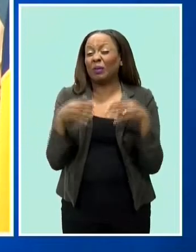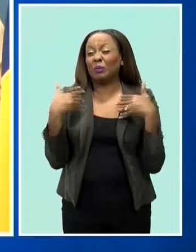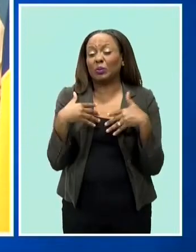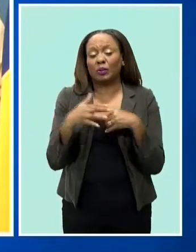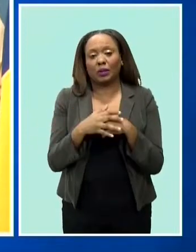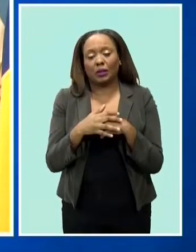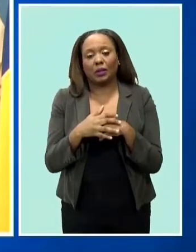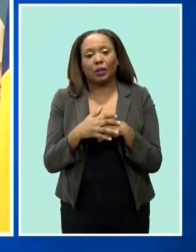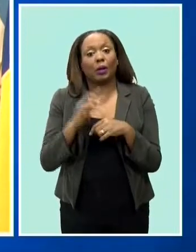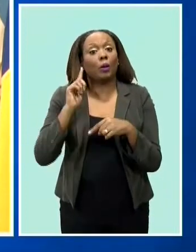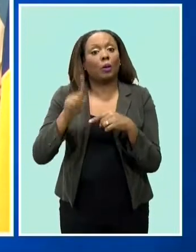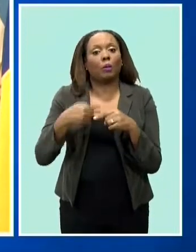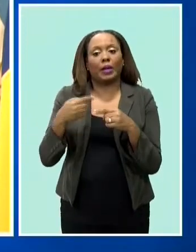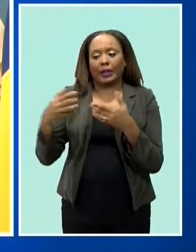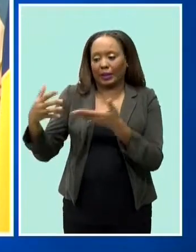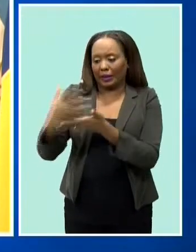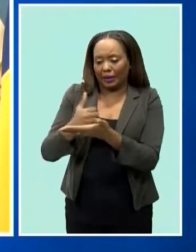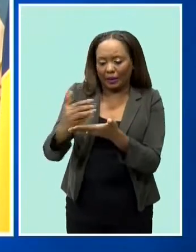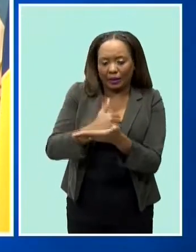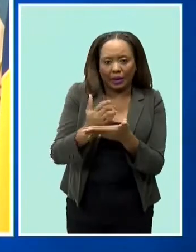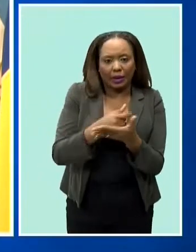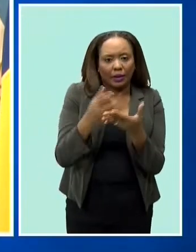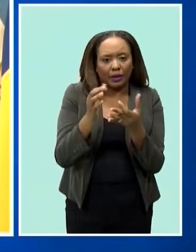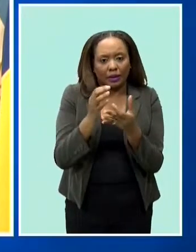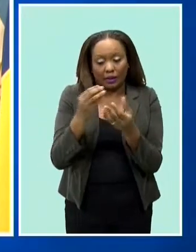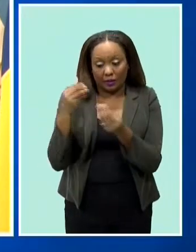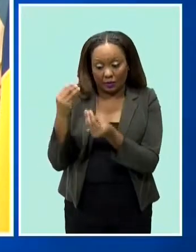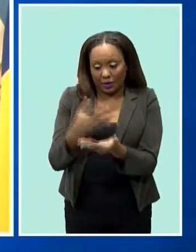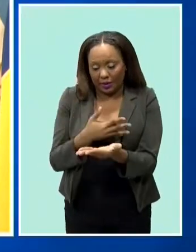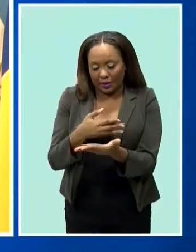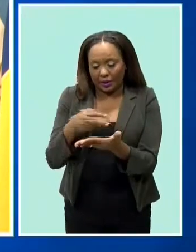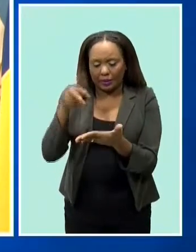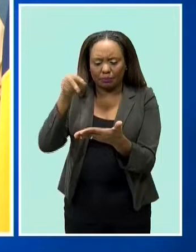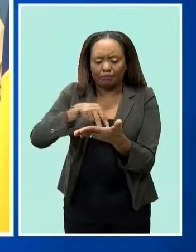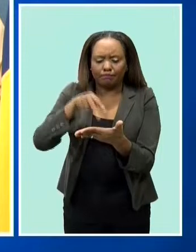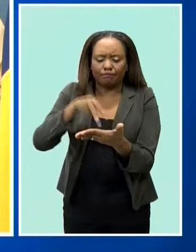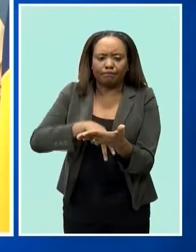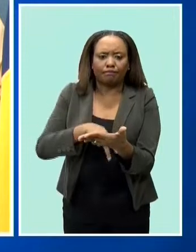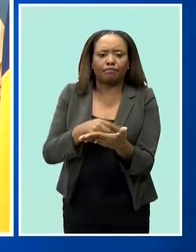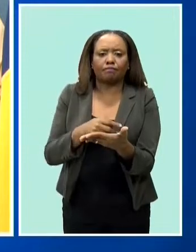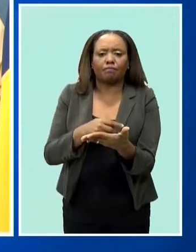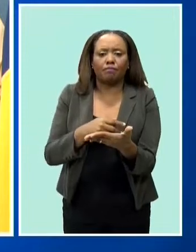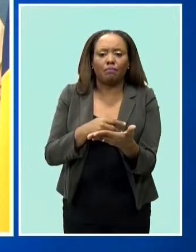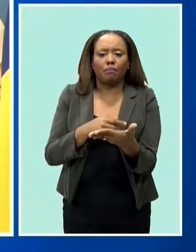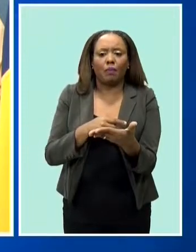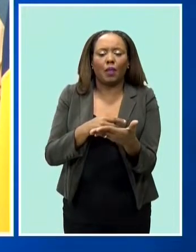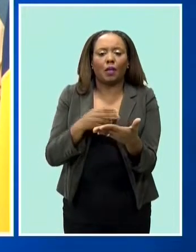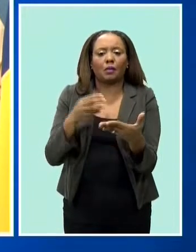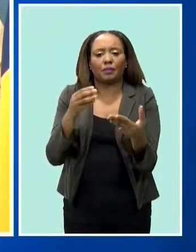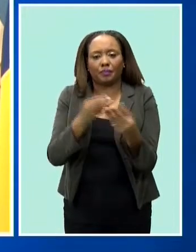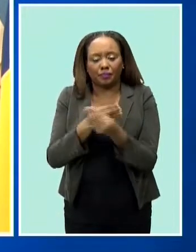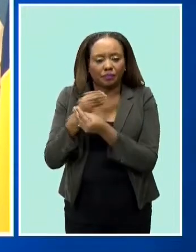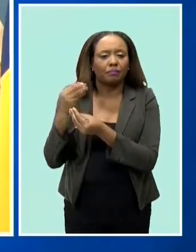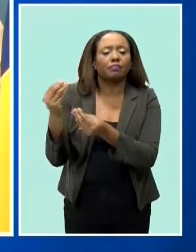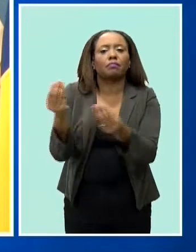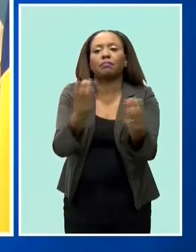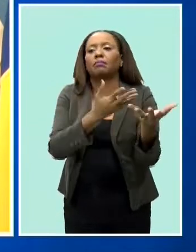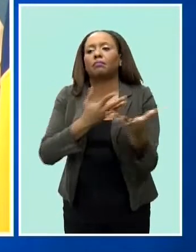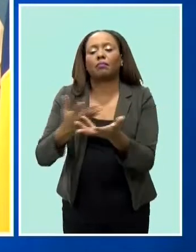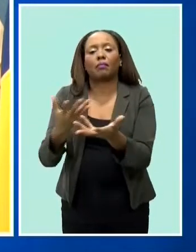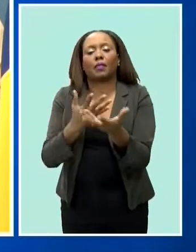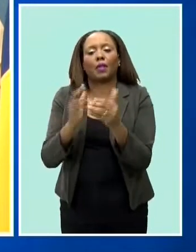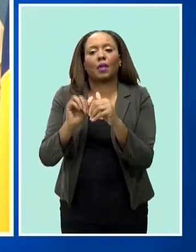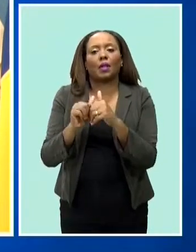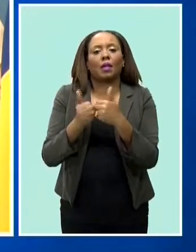actually use that information that you've produced in your reports to inform prescribing practices,